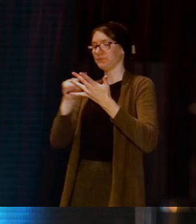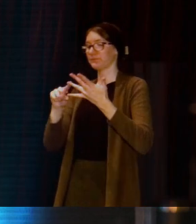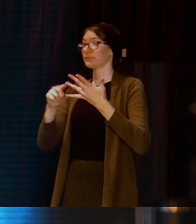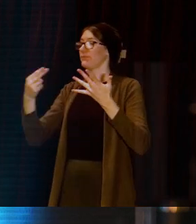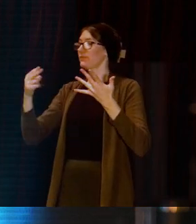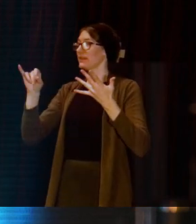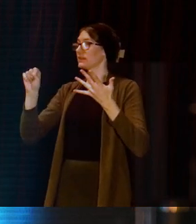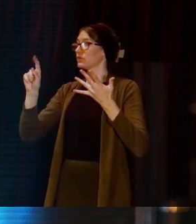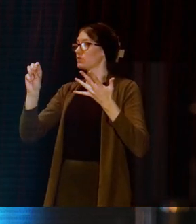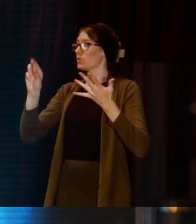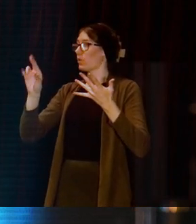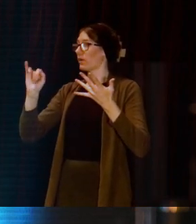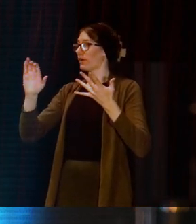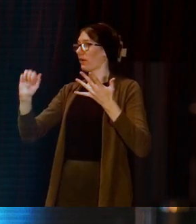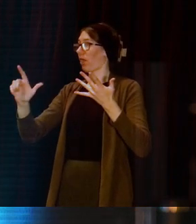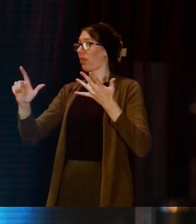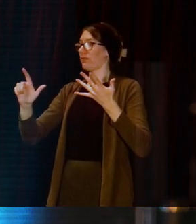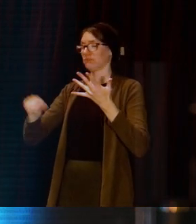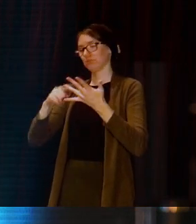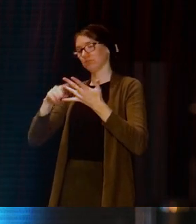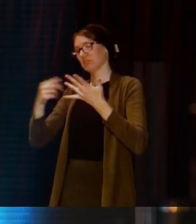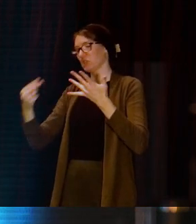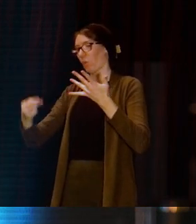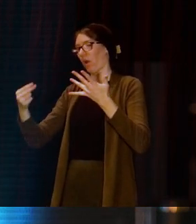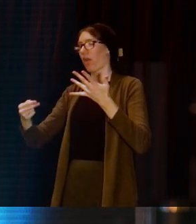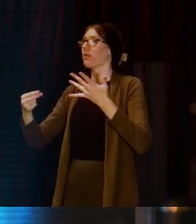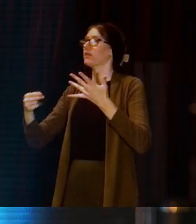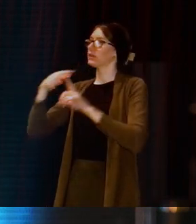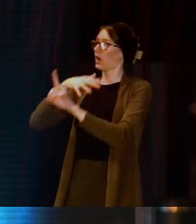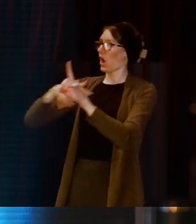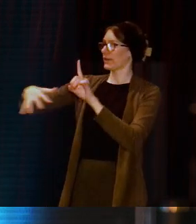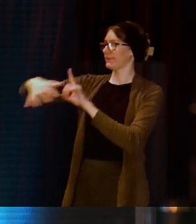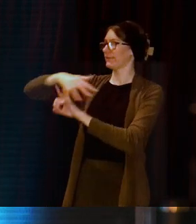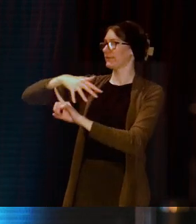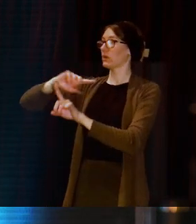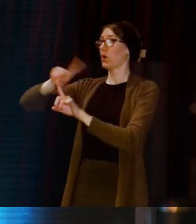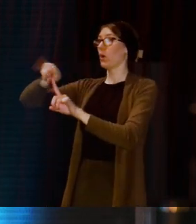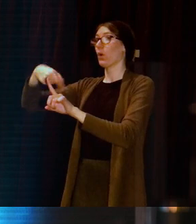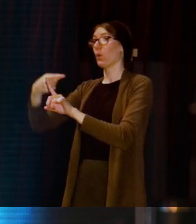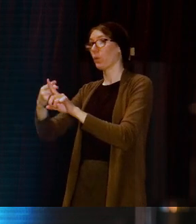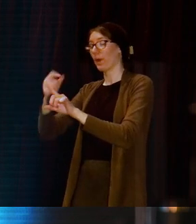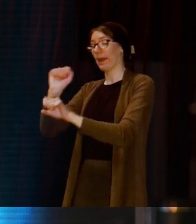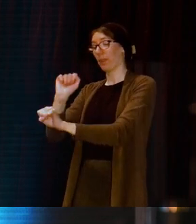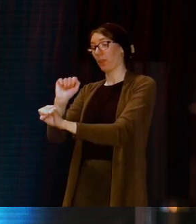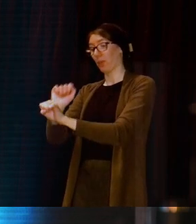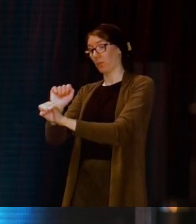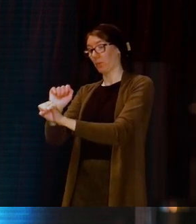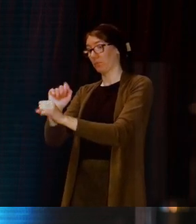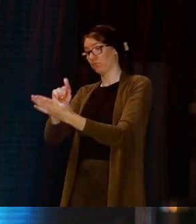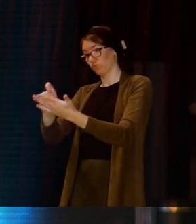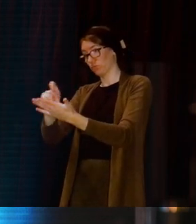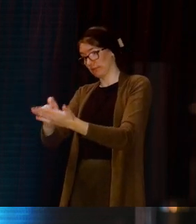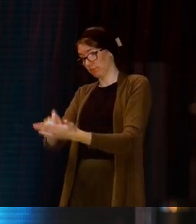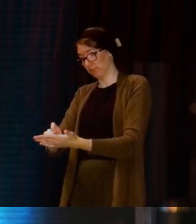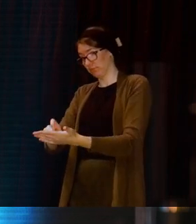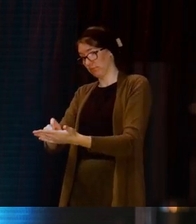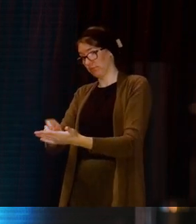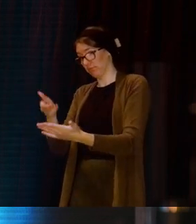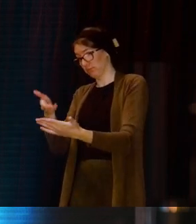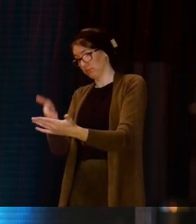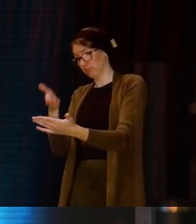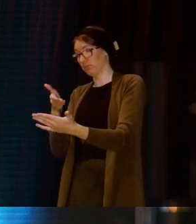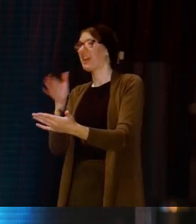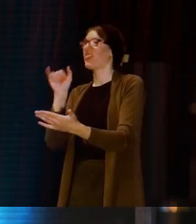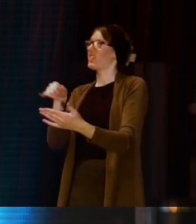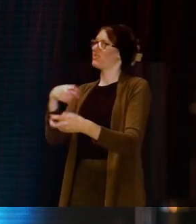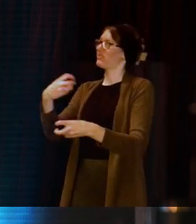historical context. See a passage in its context when the works were written. Now, folks, to be very candid, this is the